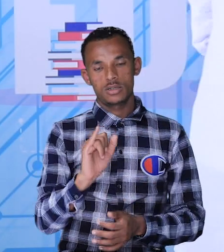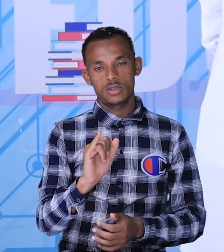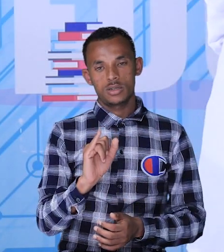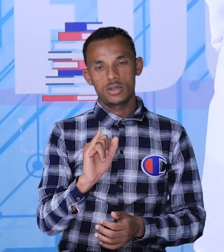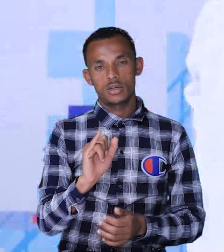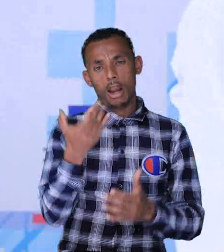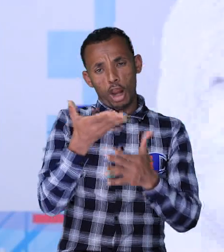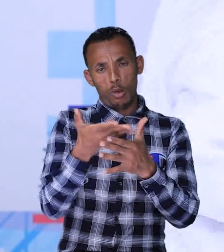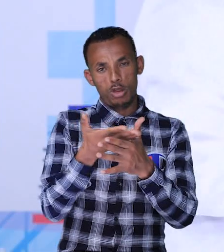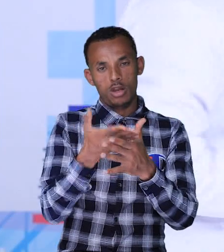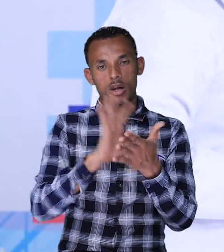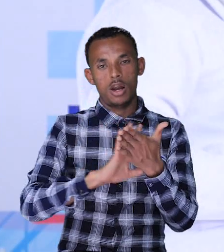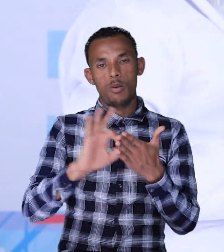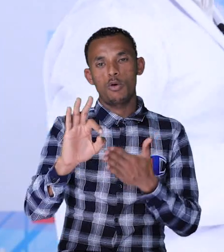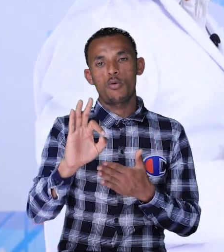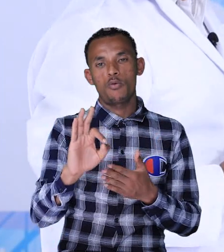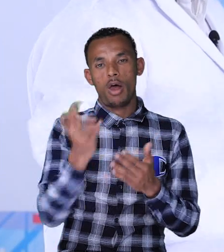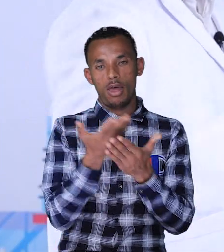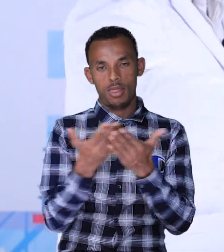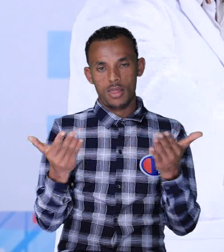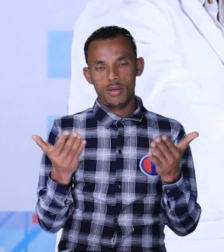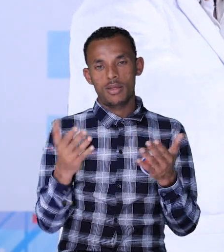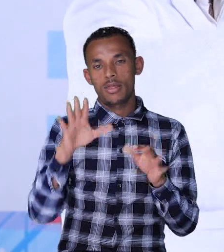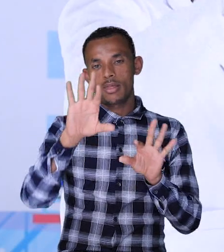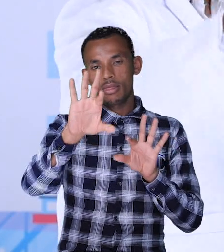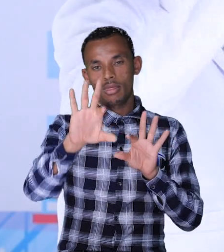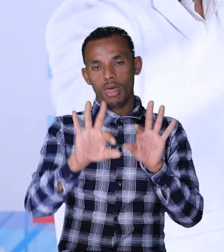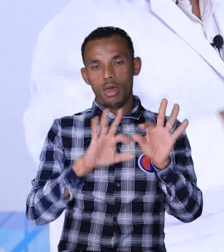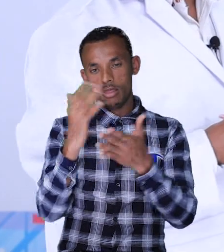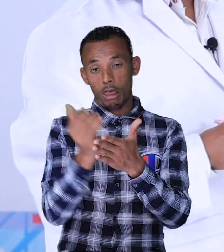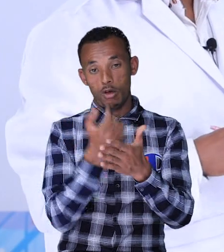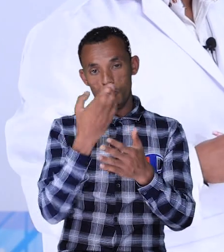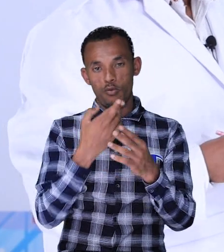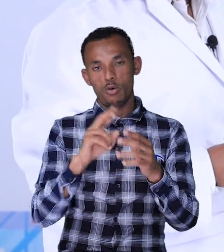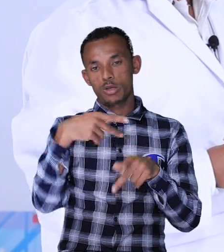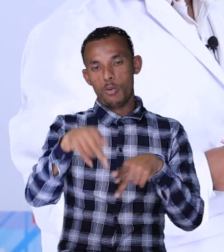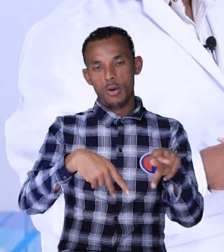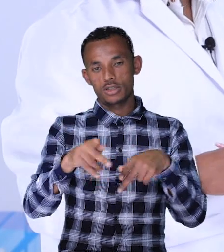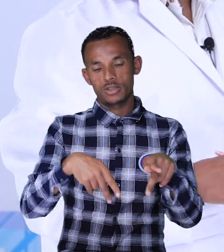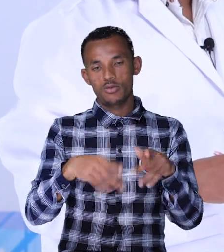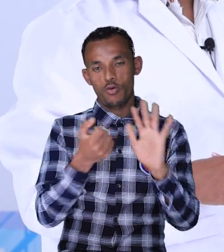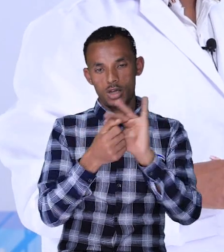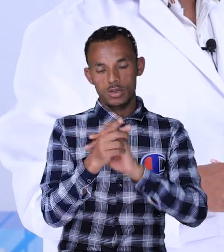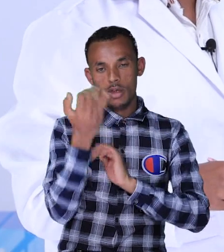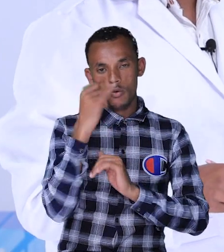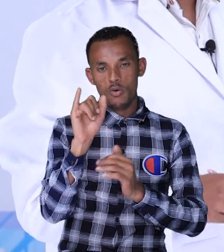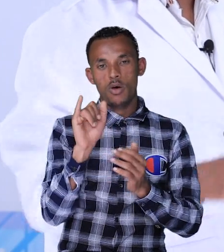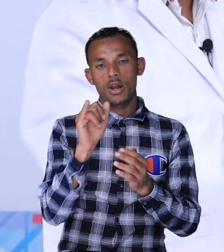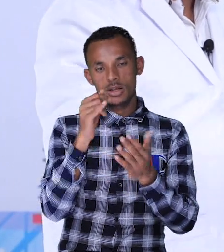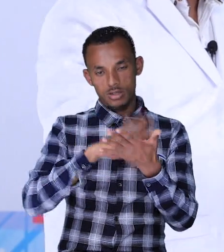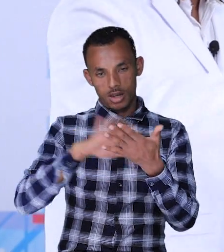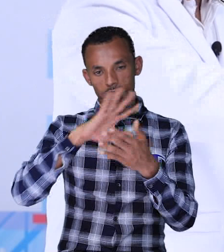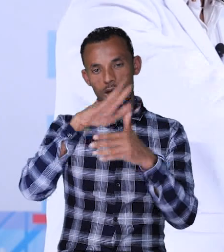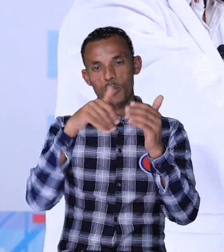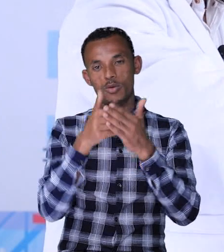a limited number of items taken from the population. So, for example, if you are studying